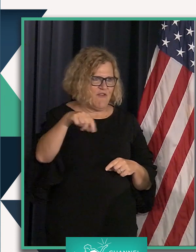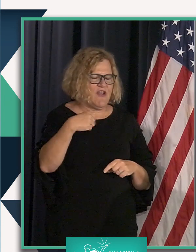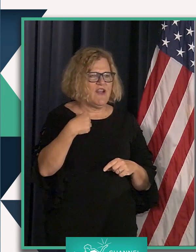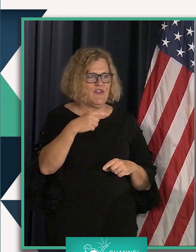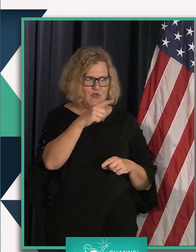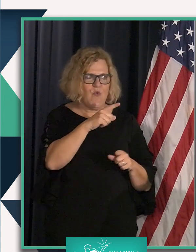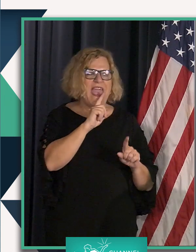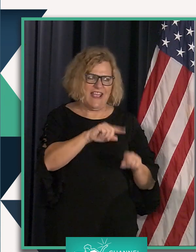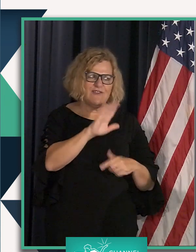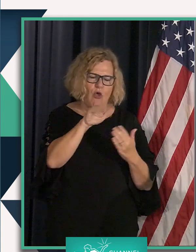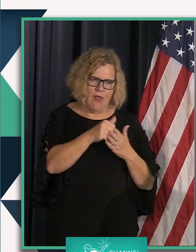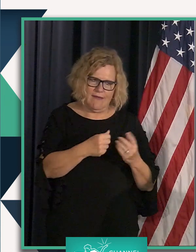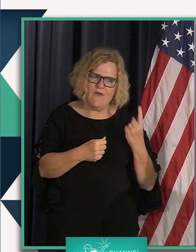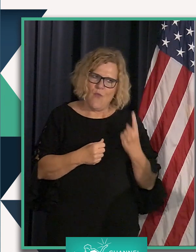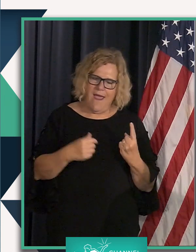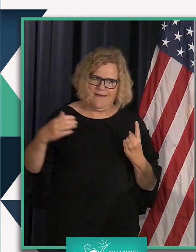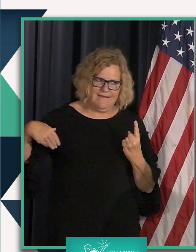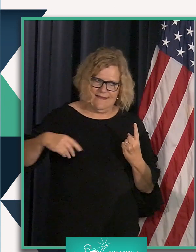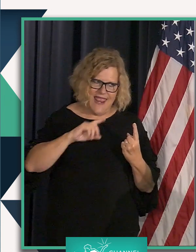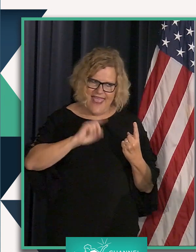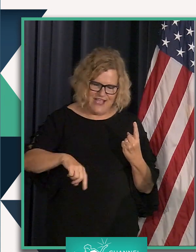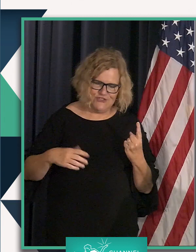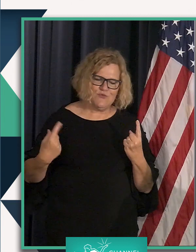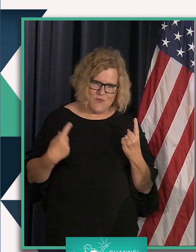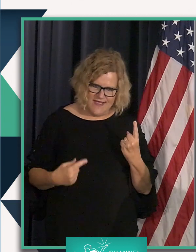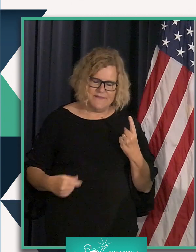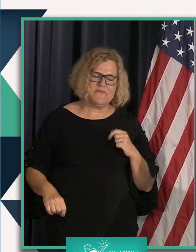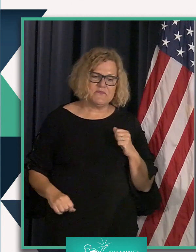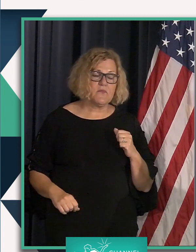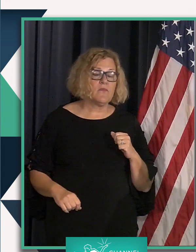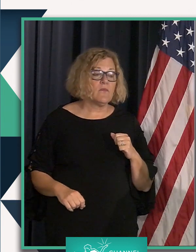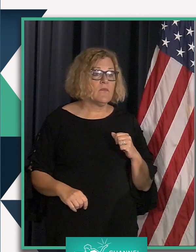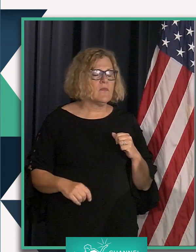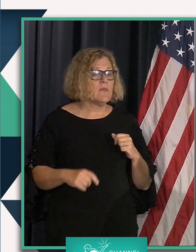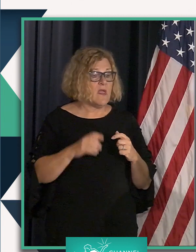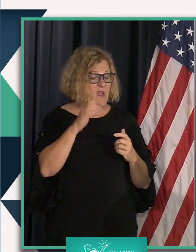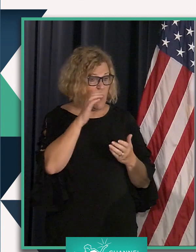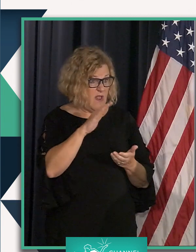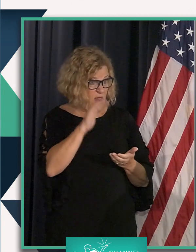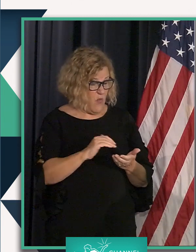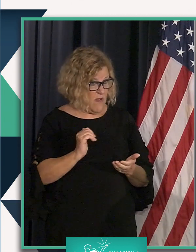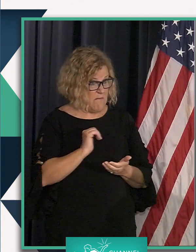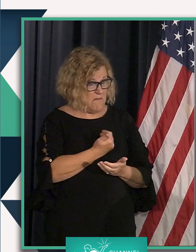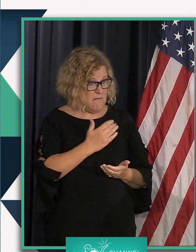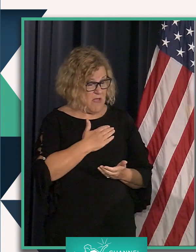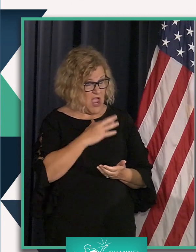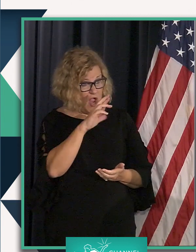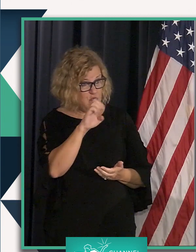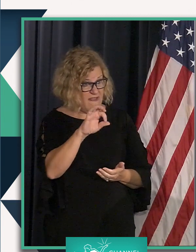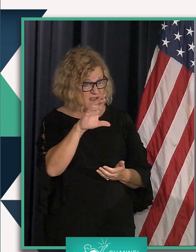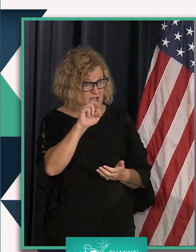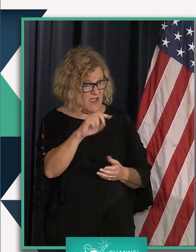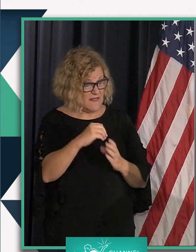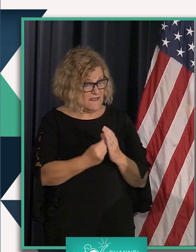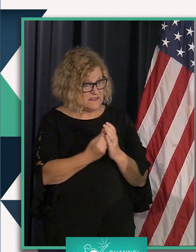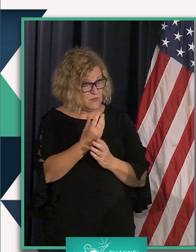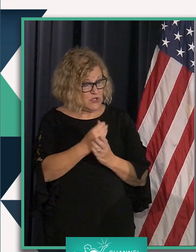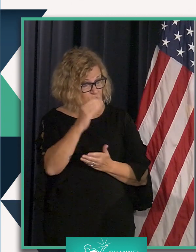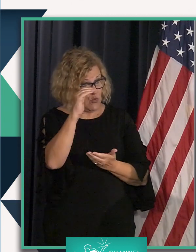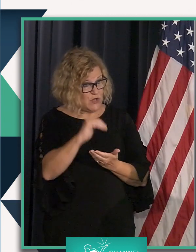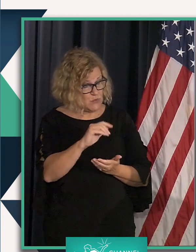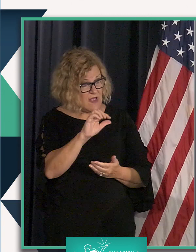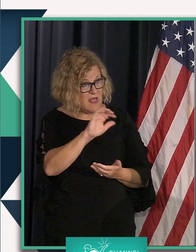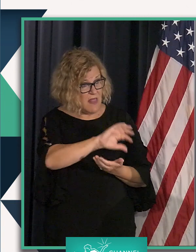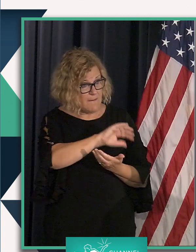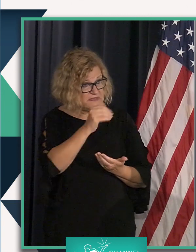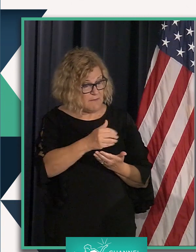answered all of them, but I have one that didn't get answered. Would it lower my refund in the spring, reducing the lump